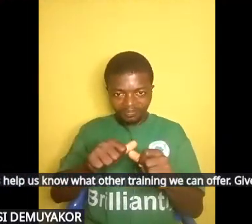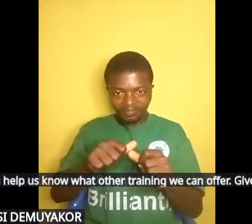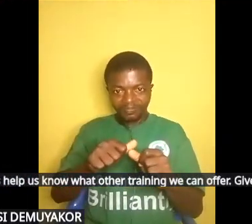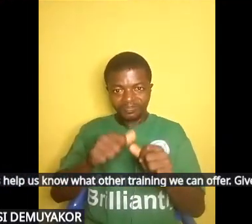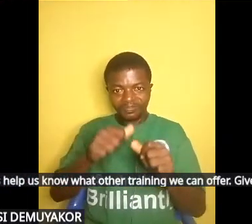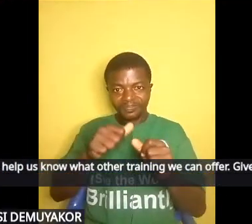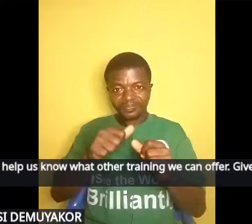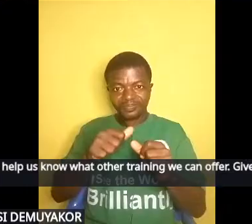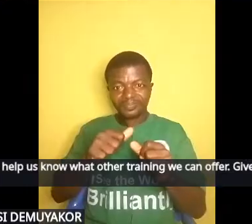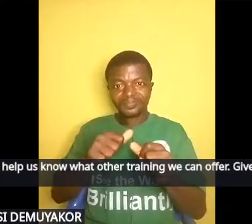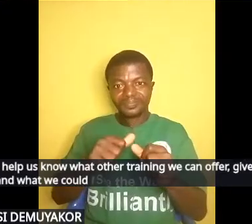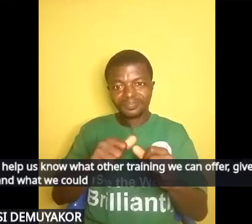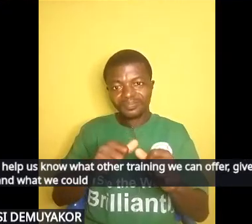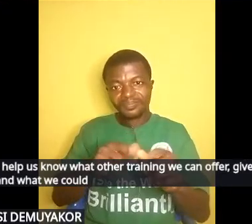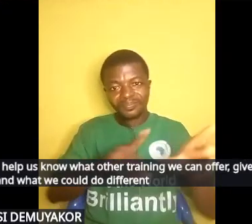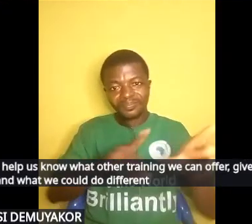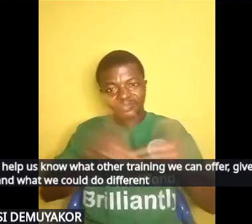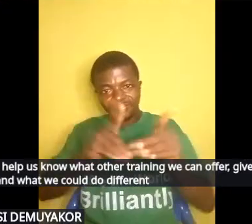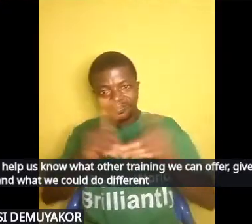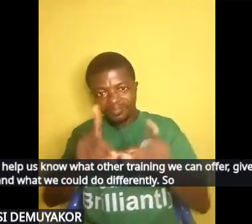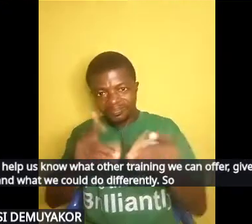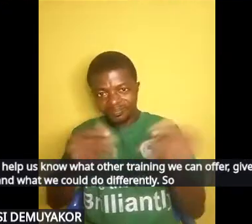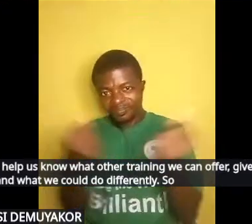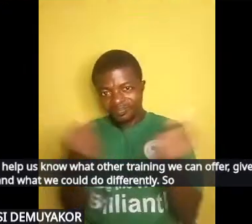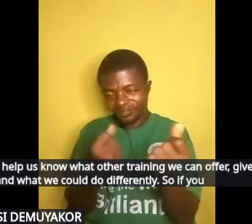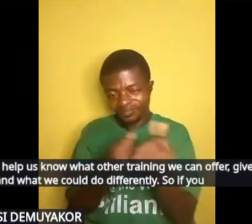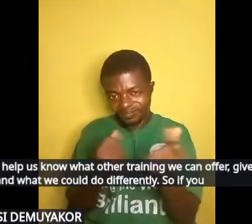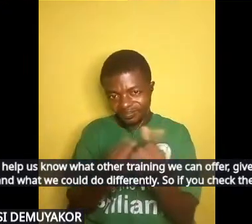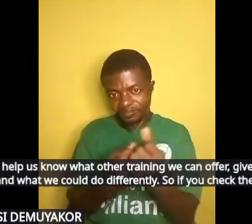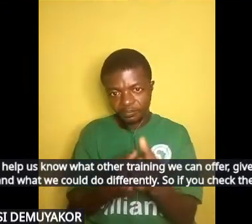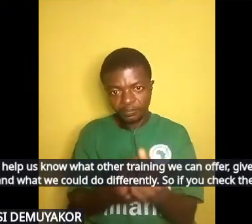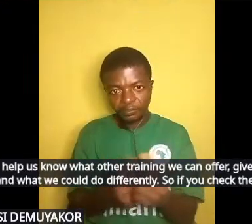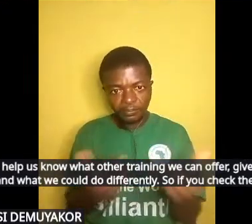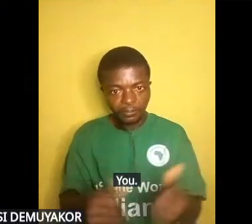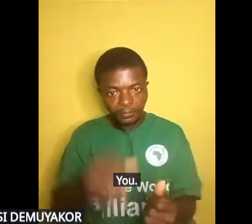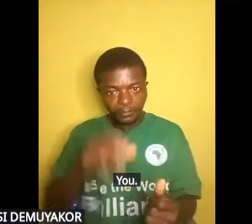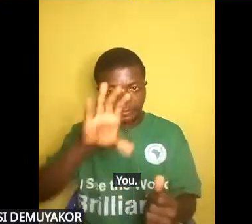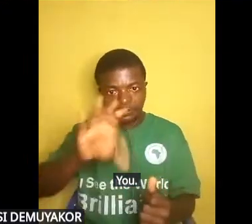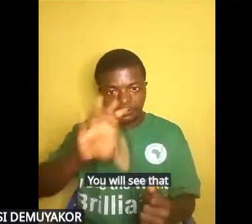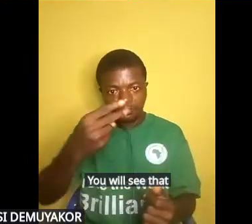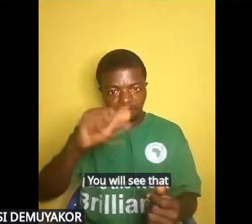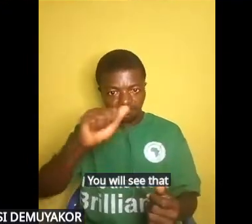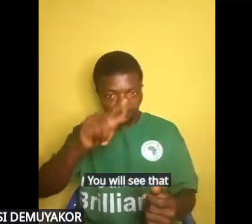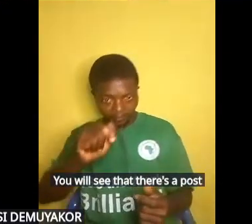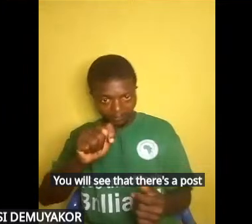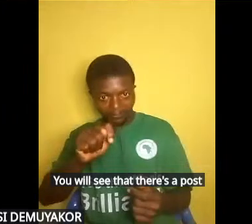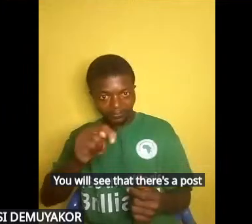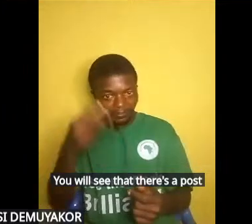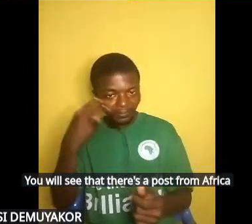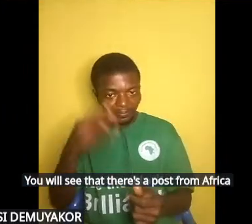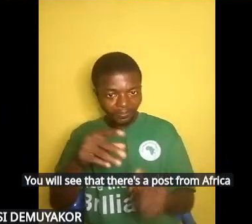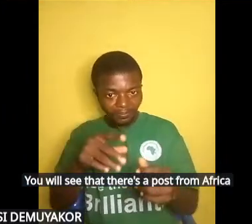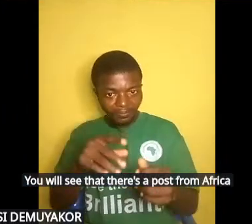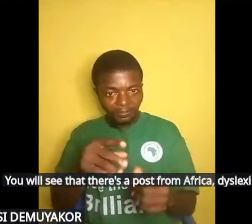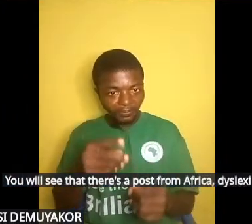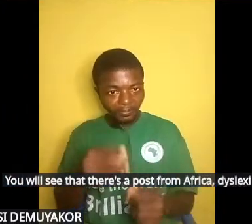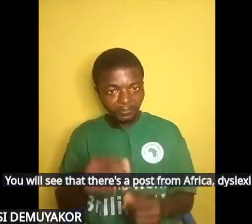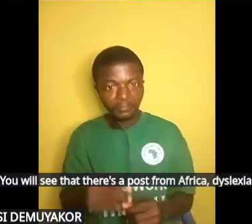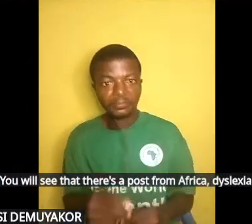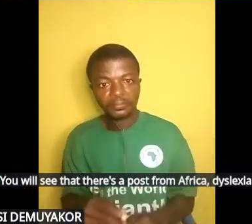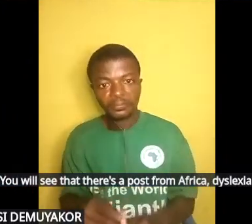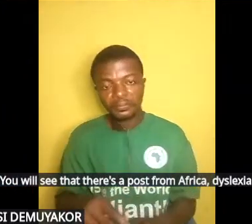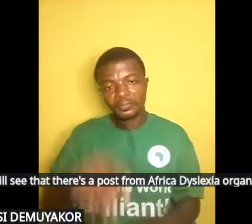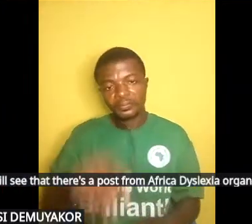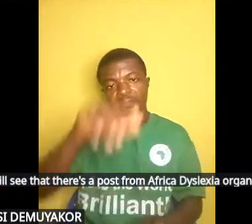worked and what we could do differently. So if you check the chat, you'll see that there's a post from Africa Dyslexia Organisation